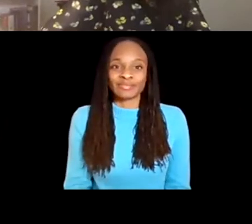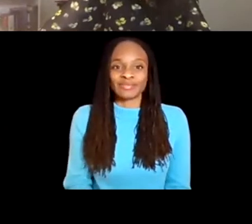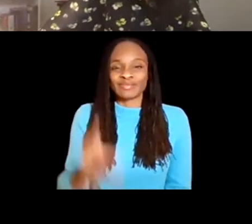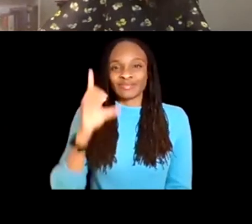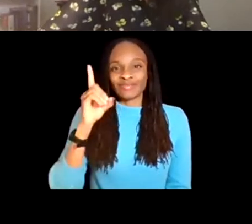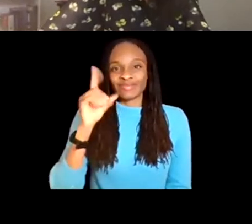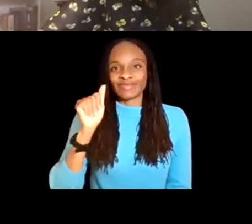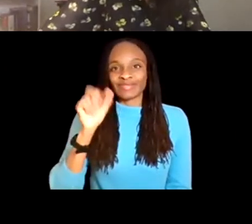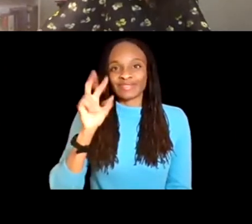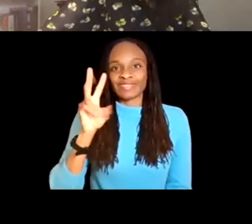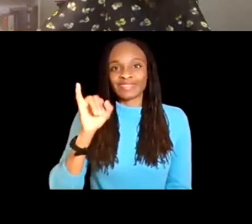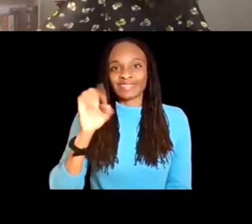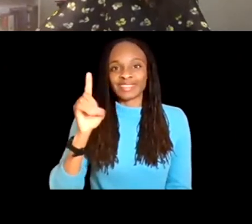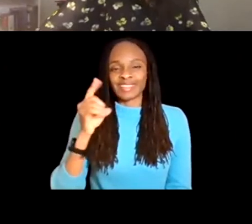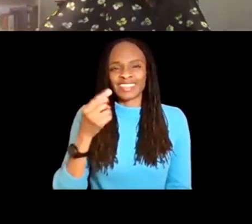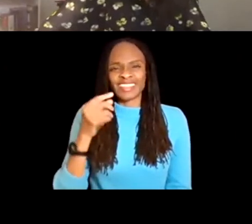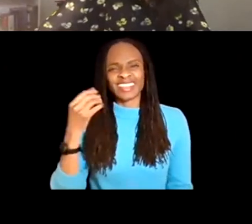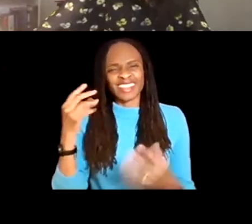really underperforming.